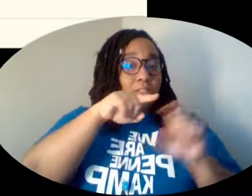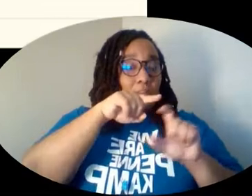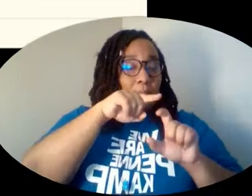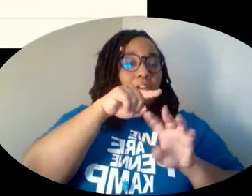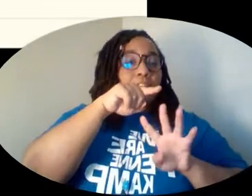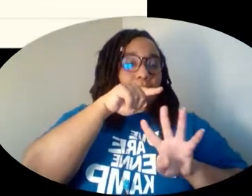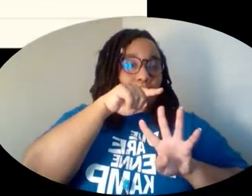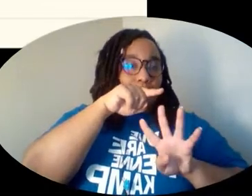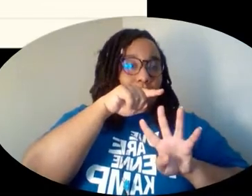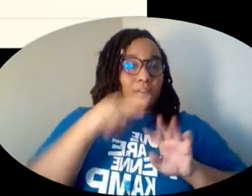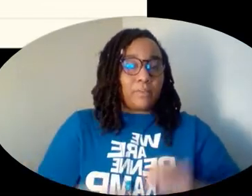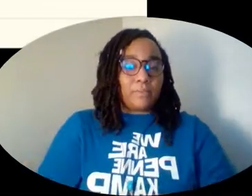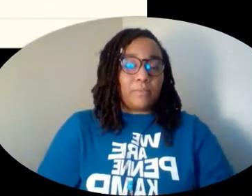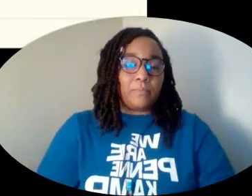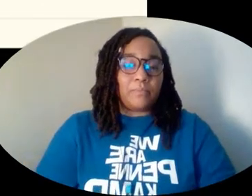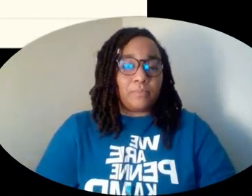denominator is 4.